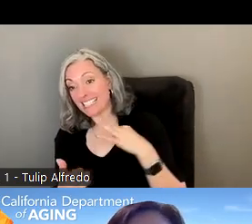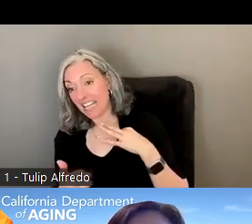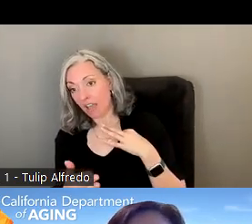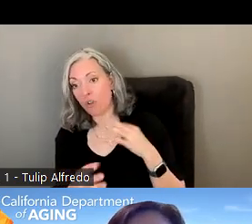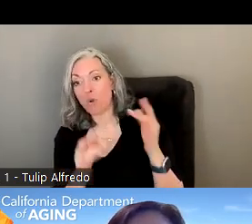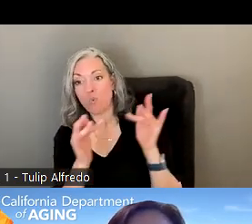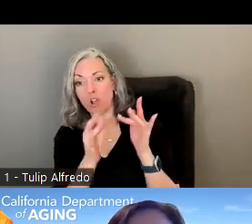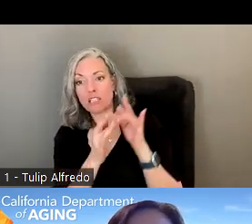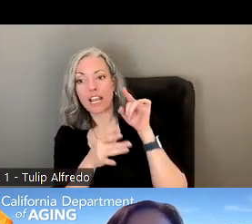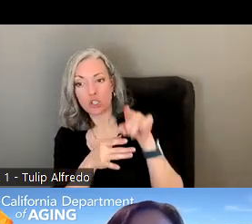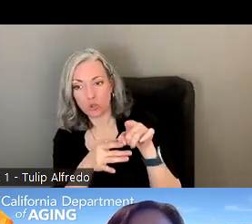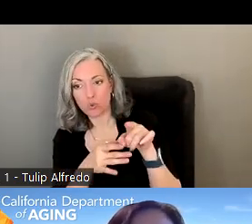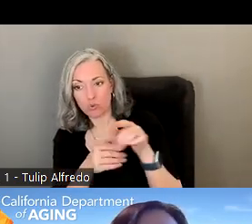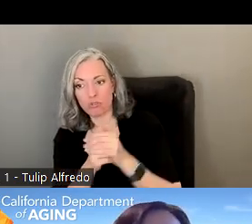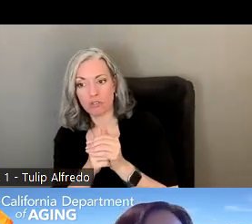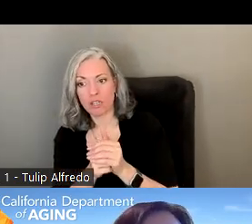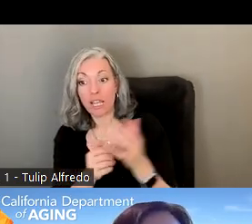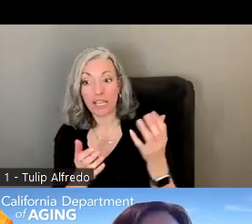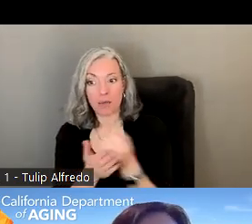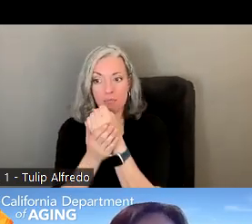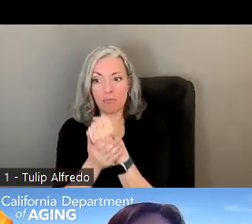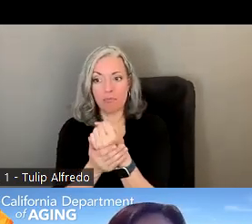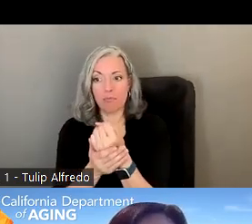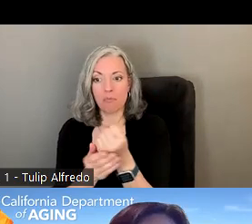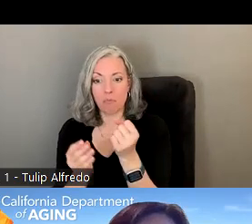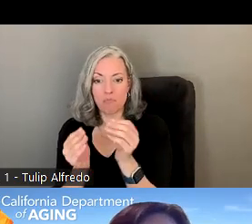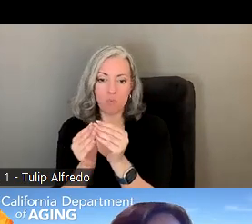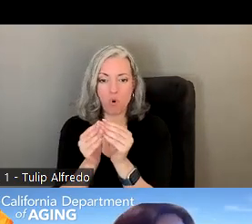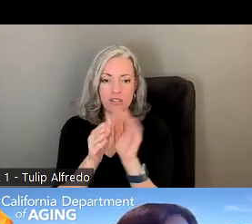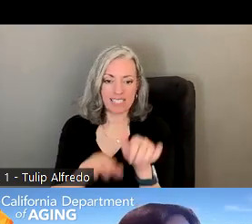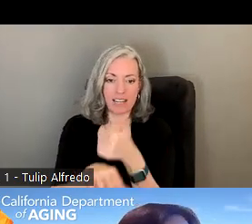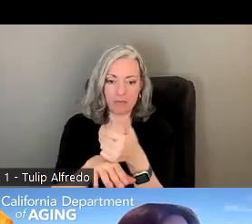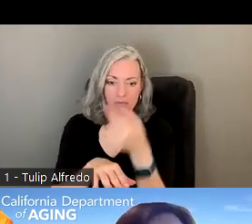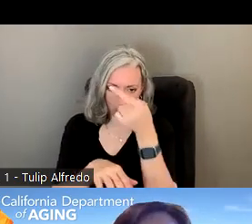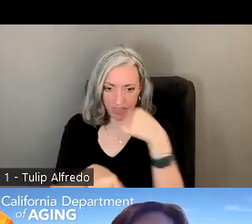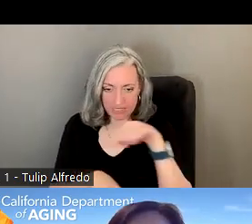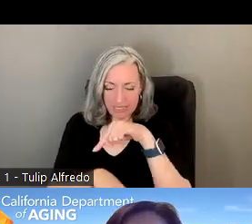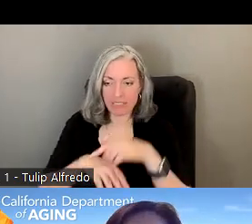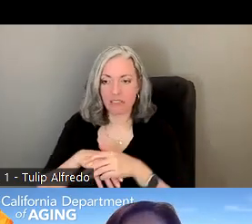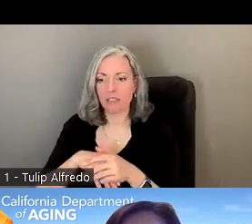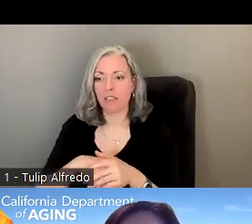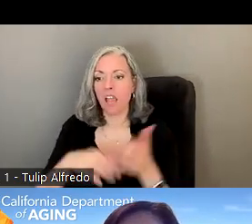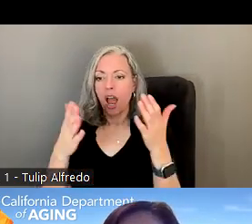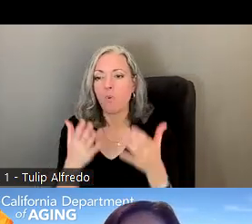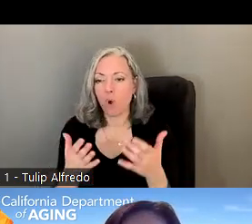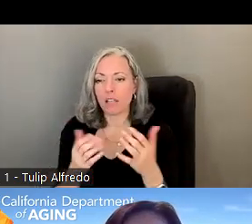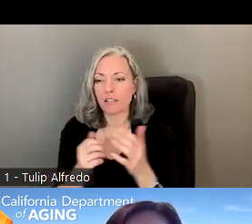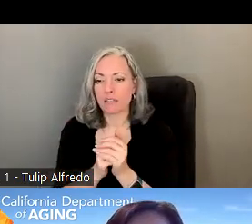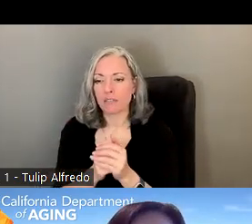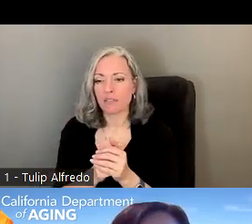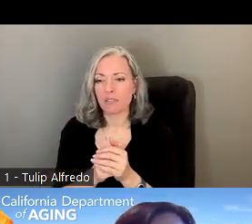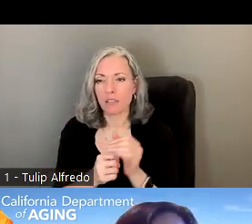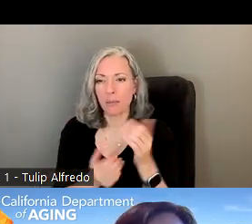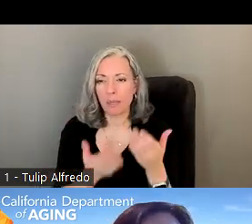my leadership and just get a little bit more of the framing for this. I want to see, just turn to Sarah or any